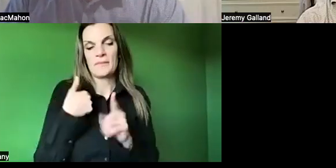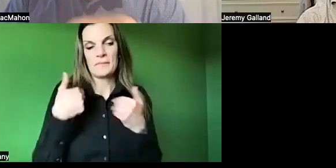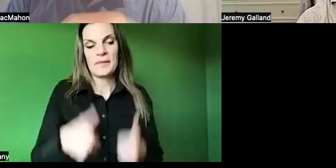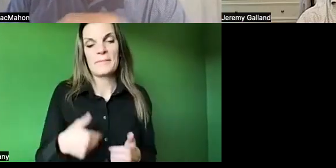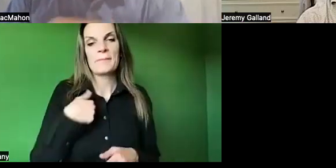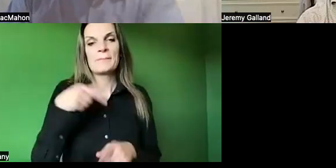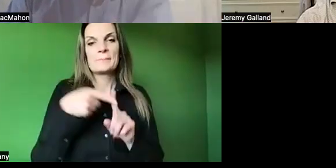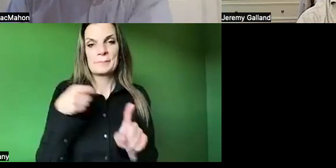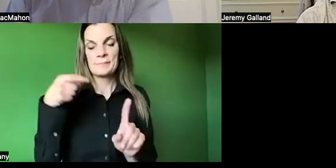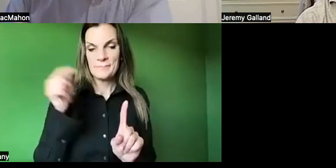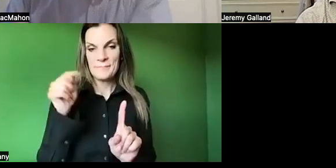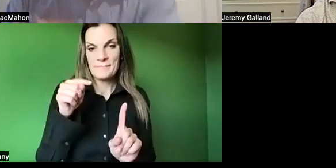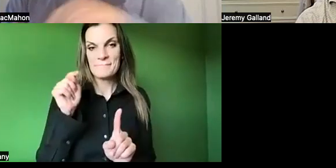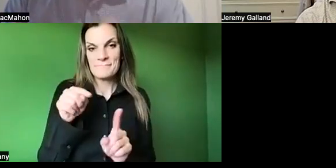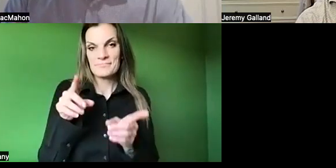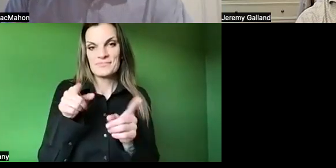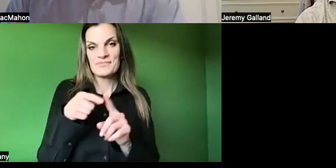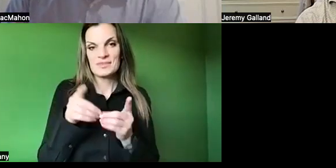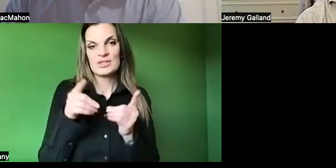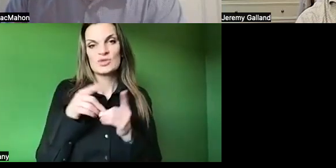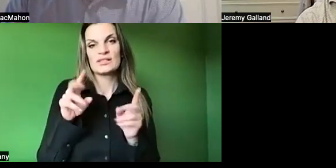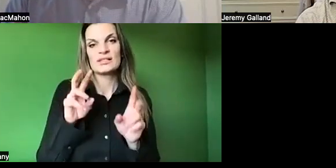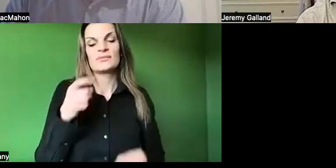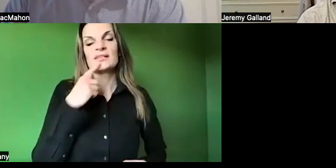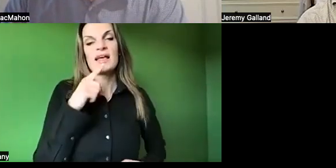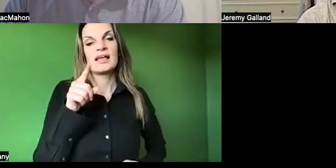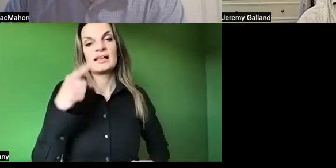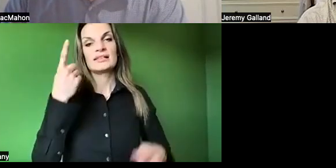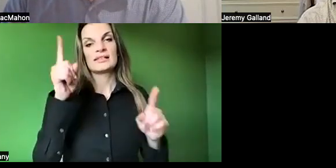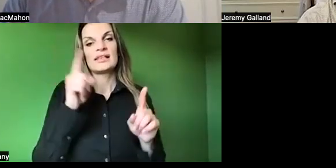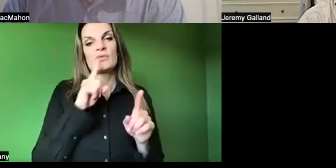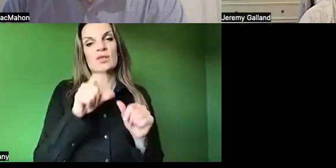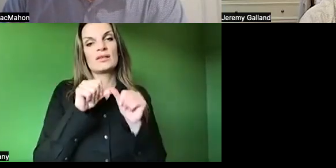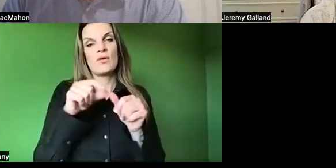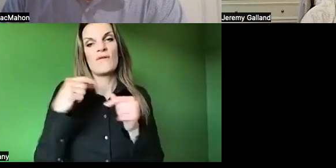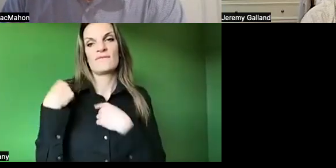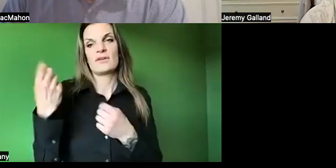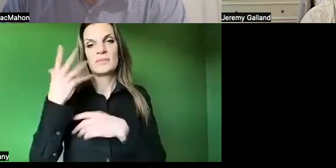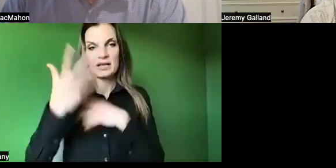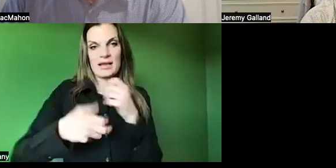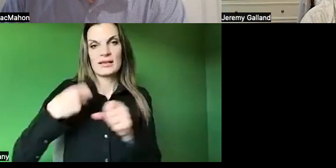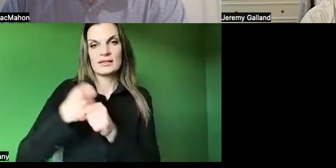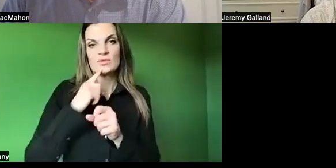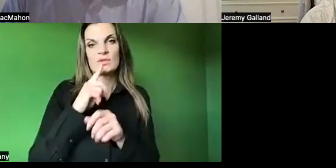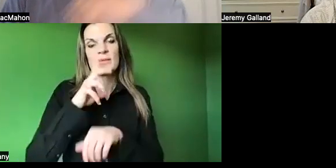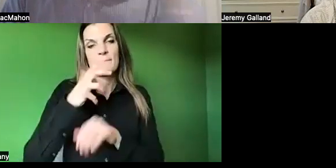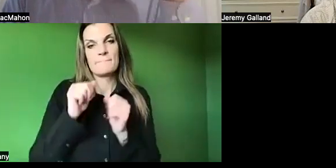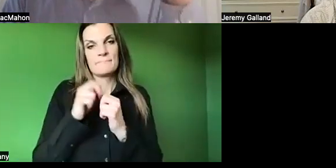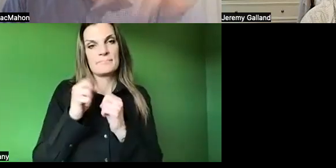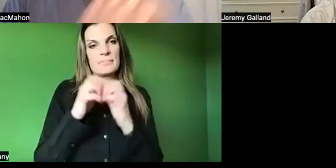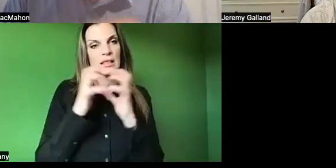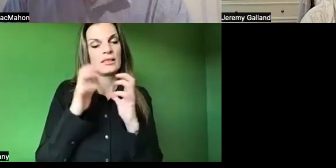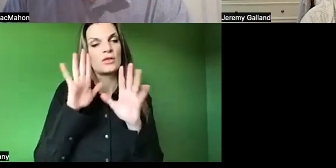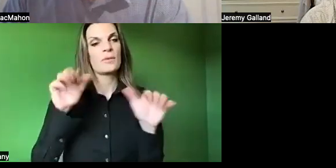is from the district site. The success of a great school district consistently over decades is based on the constant building of